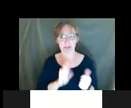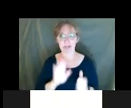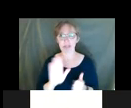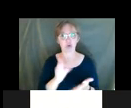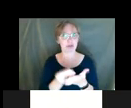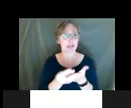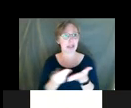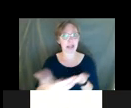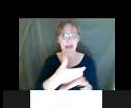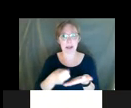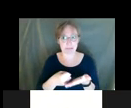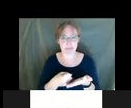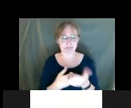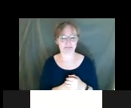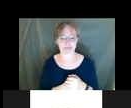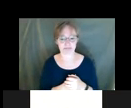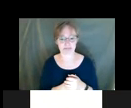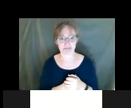income.